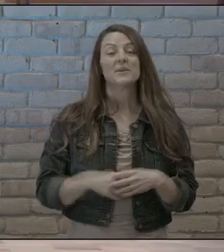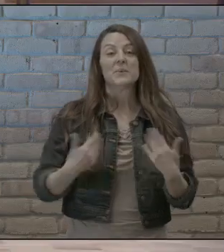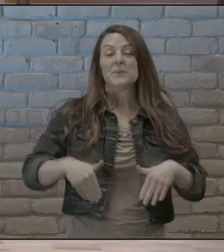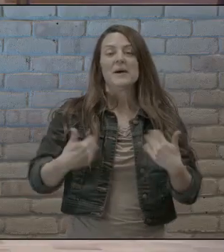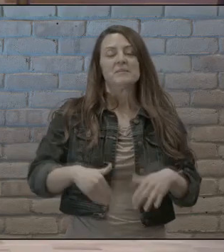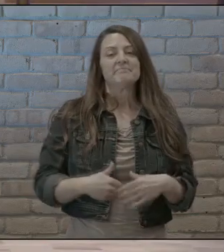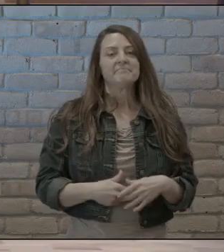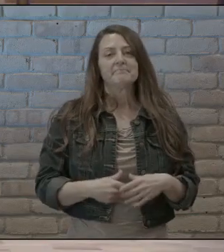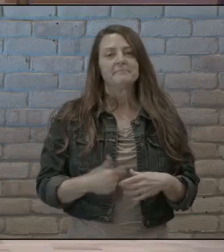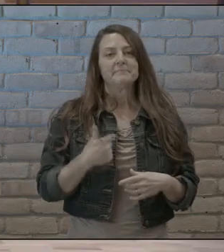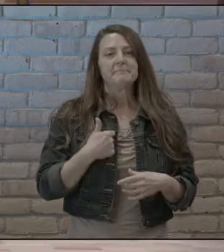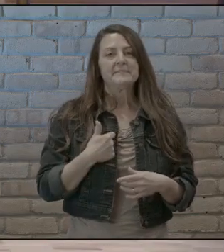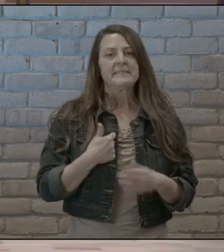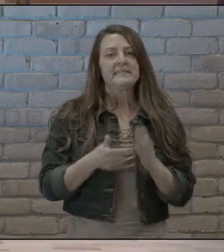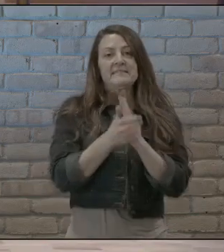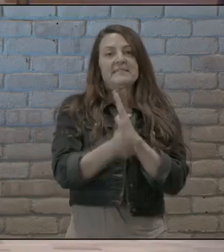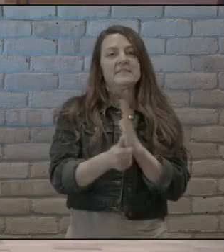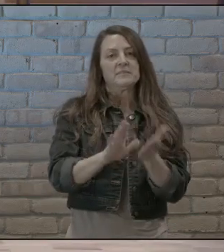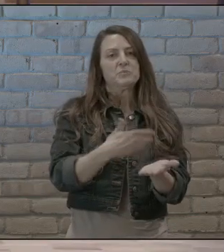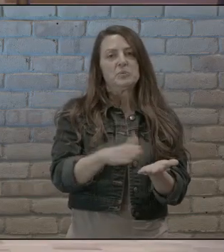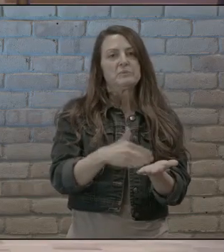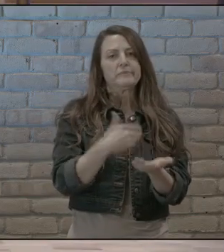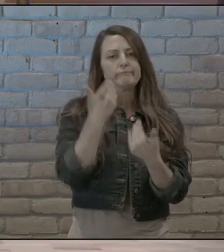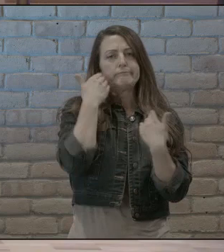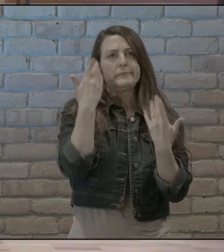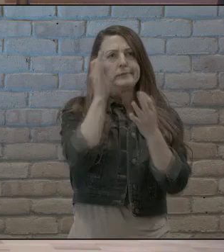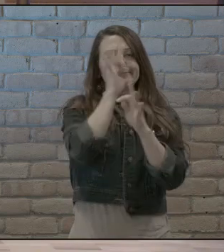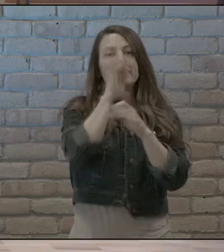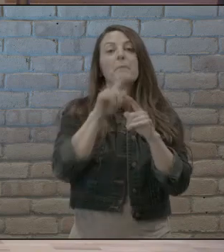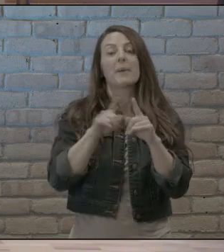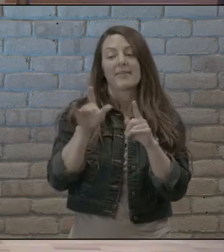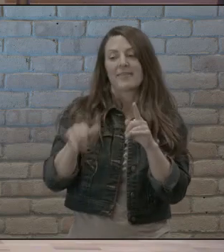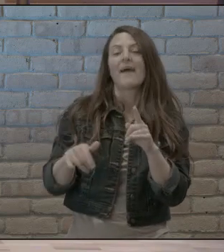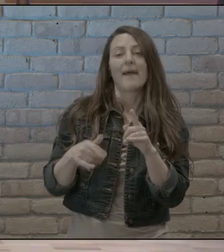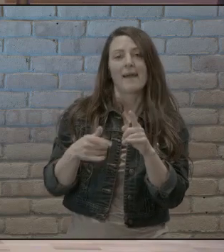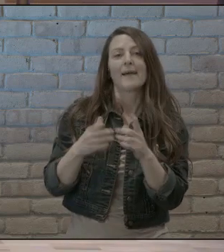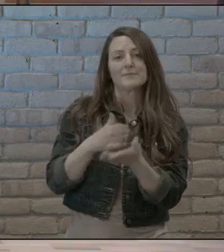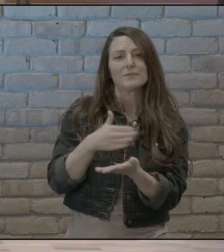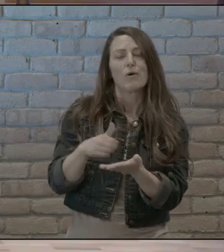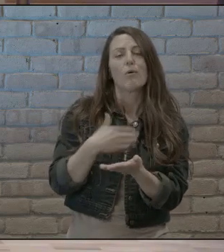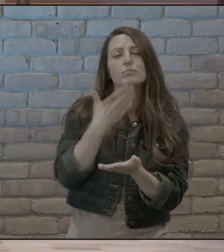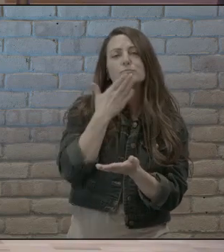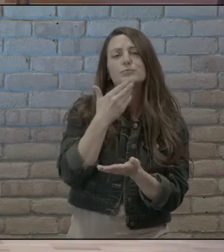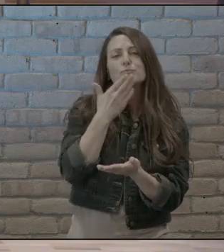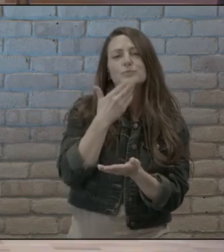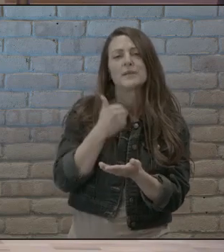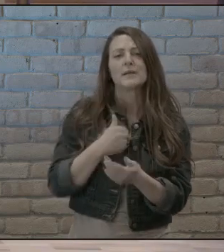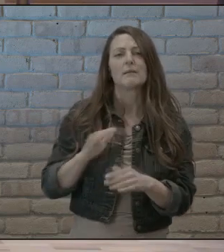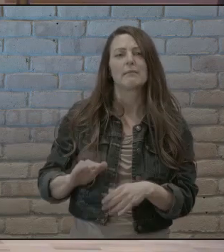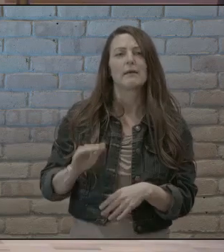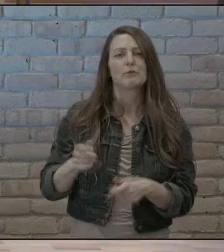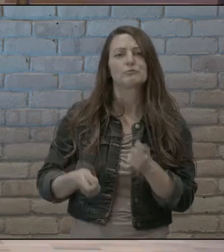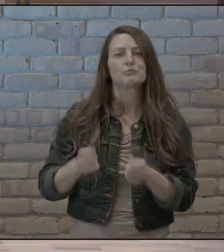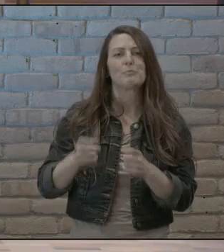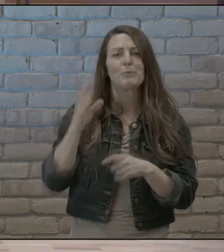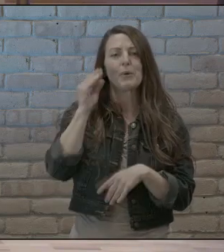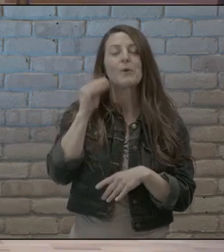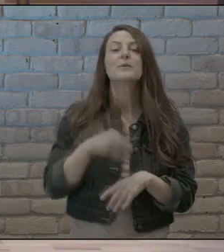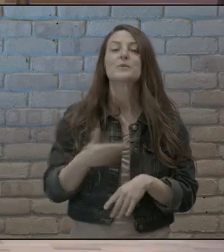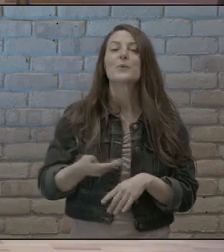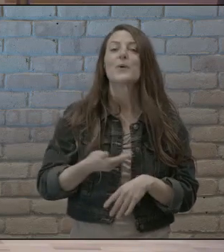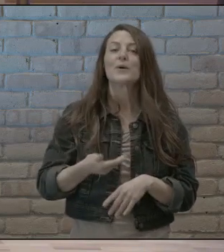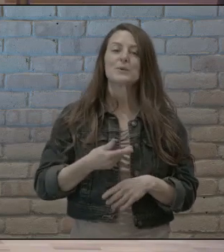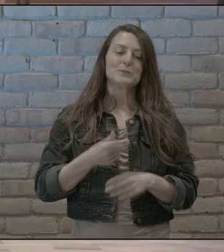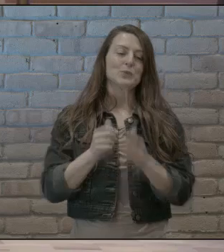Wow. Well, I'm not exactly a musician, but that rendition of The Little Drummer Boy was so sweet. Welcome into worship here at Woodbury